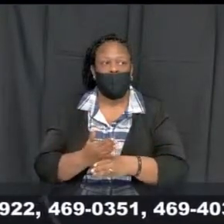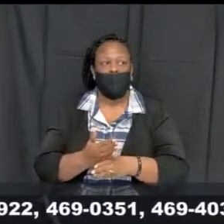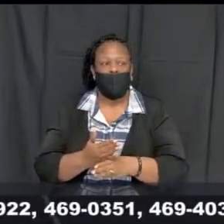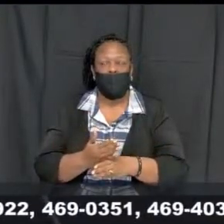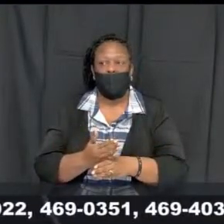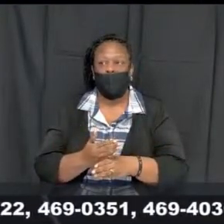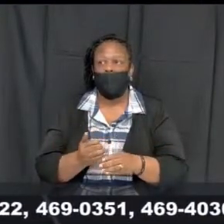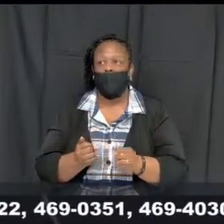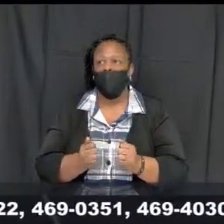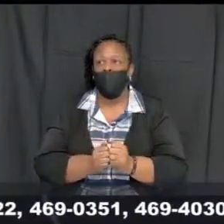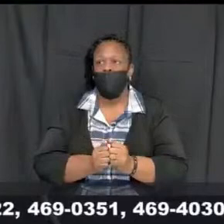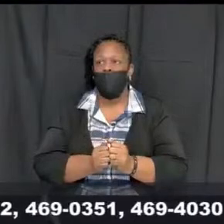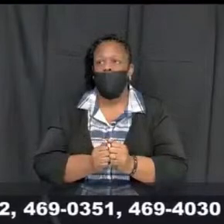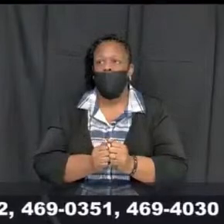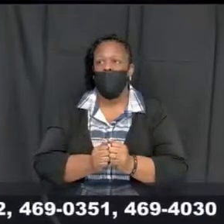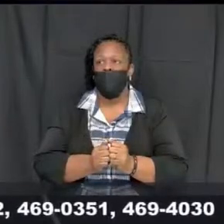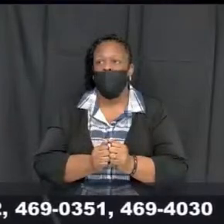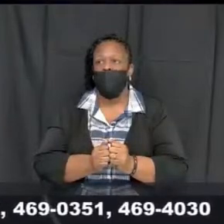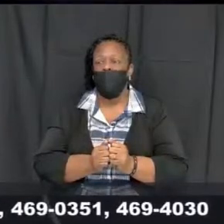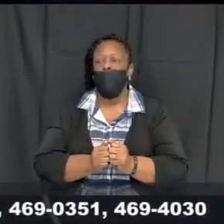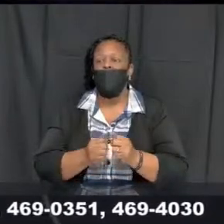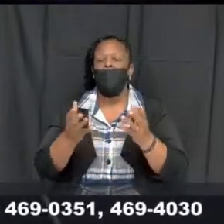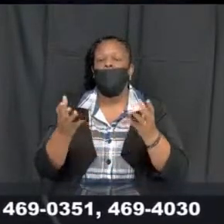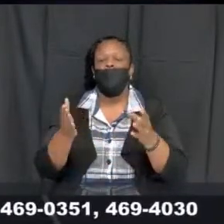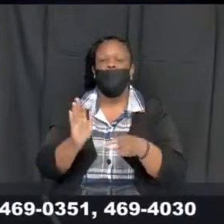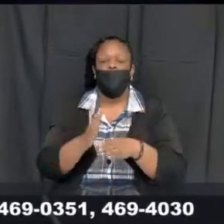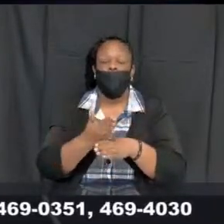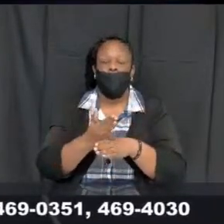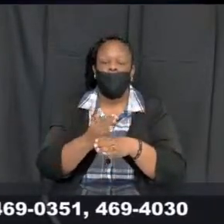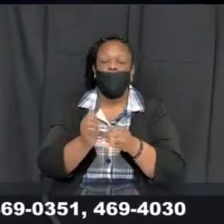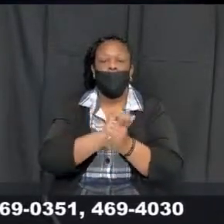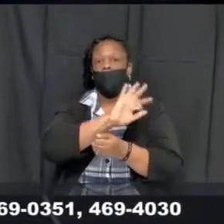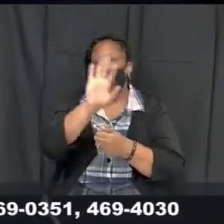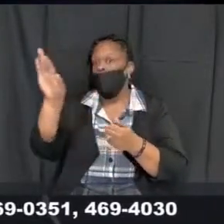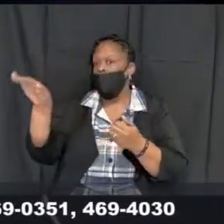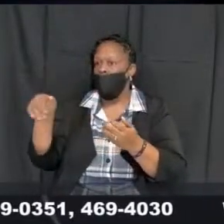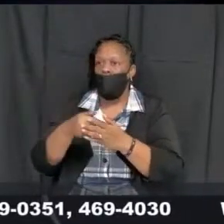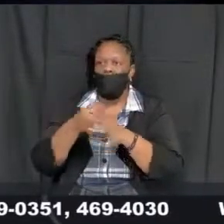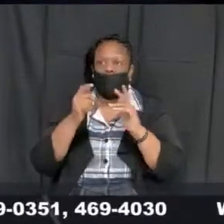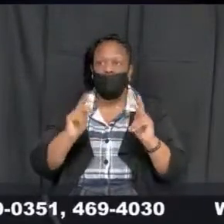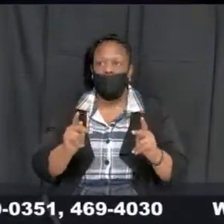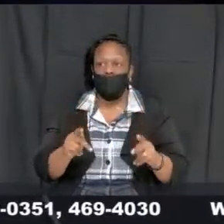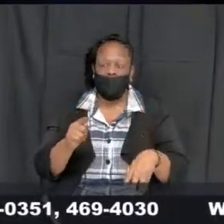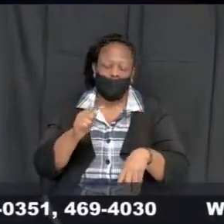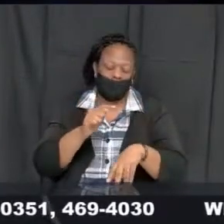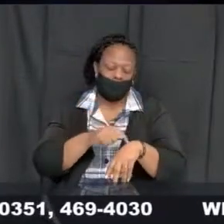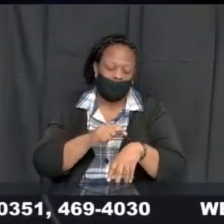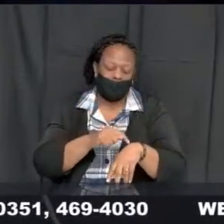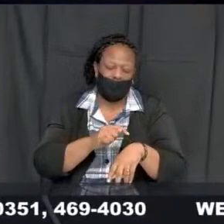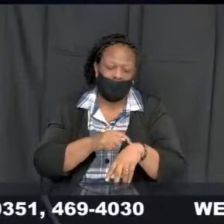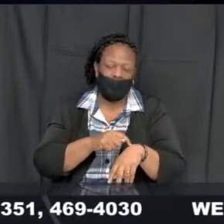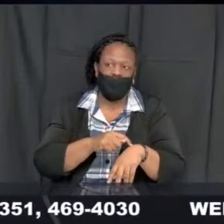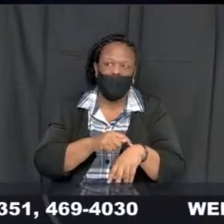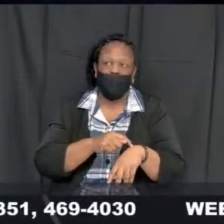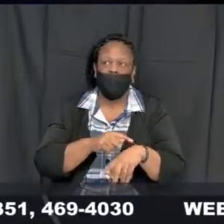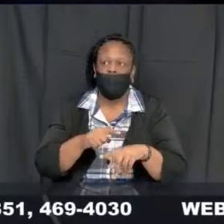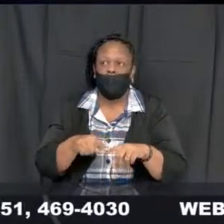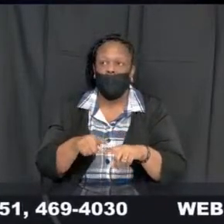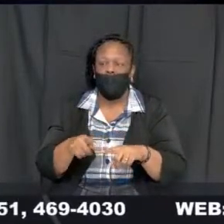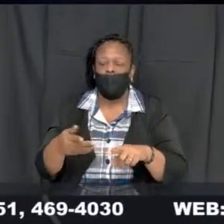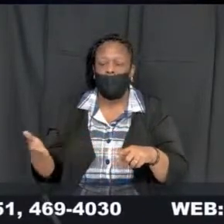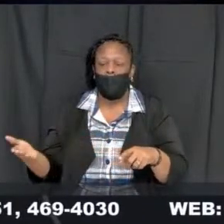The reason being, Mr. Williams, is that I want to share with the general public some timeline of events that would have occurred